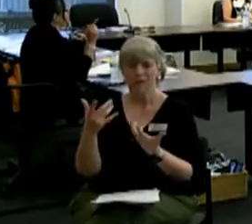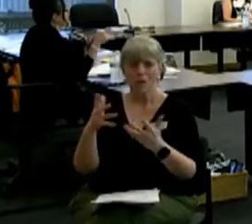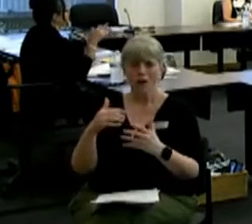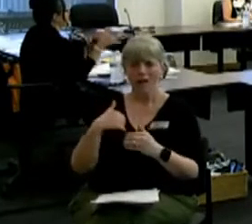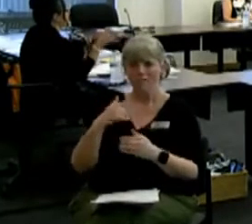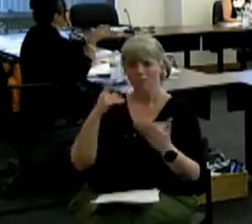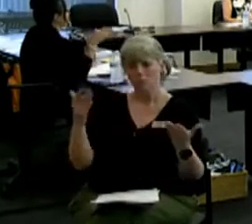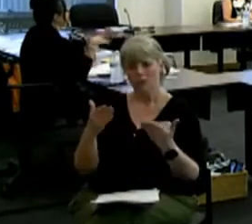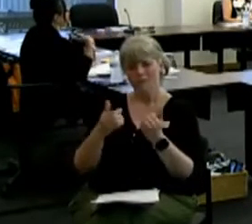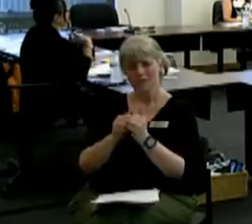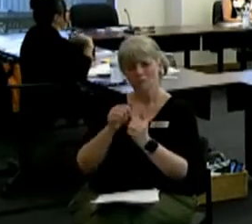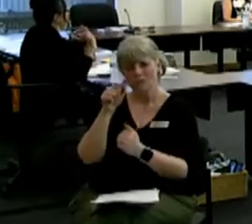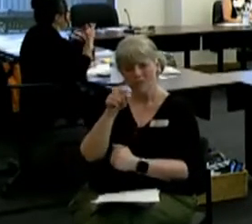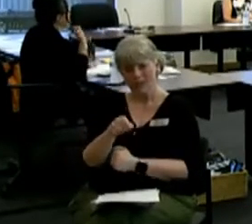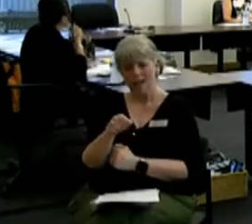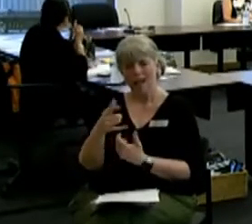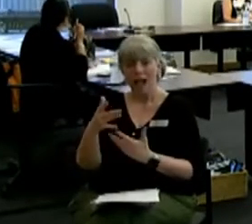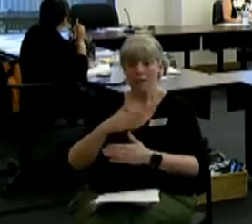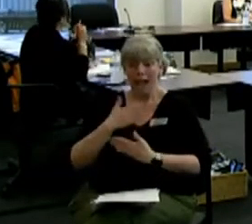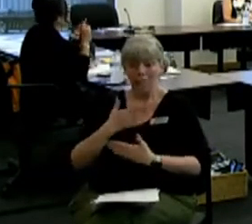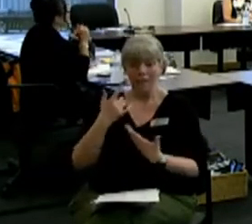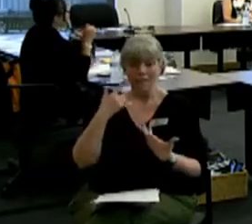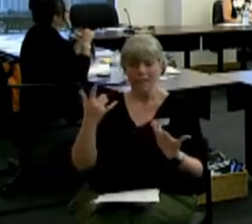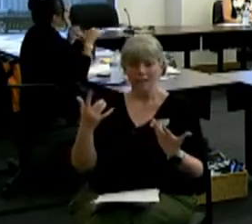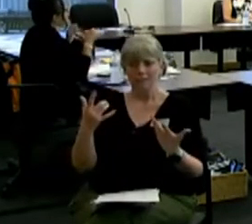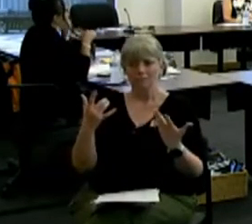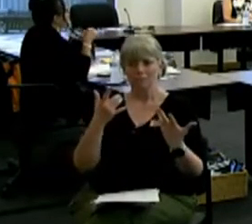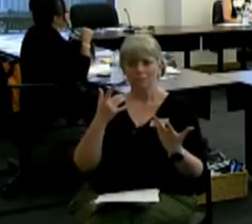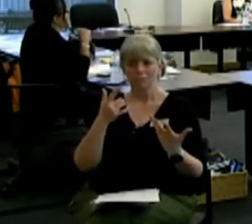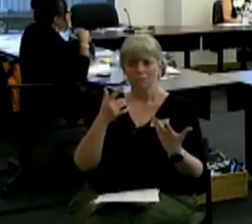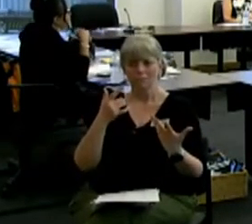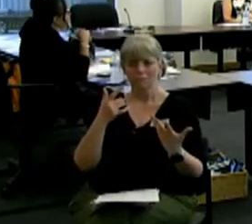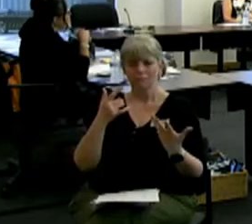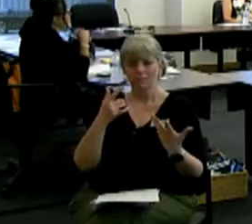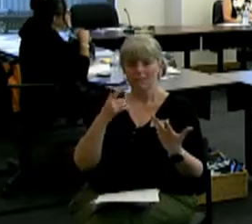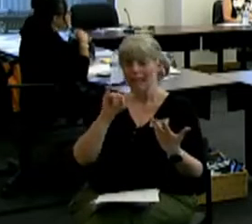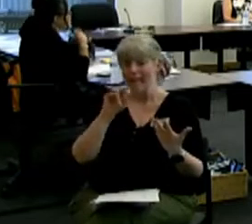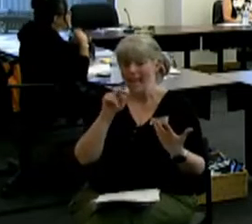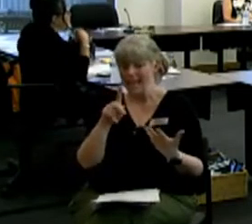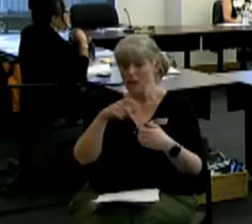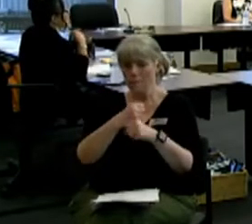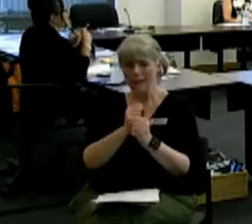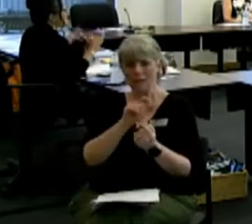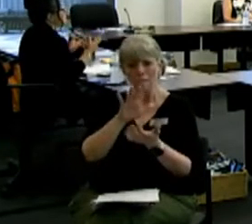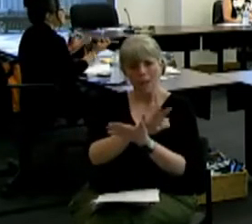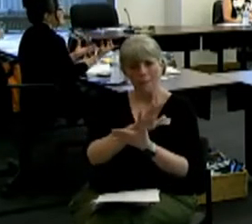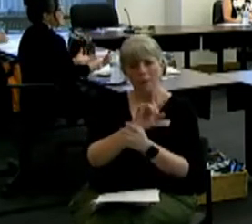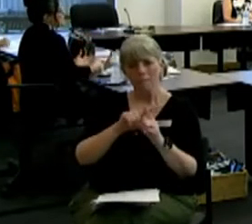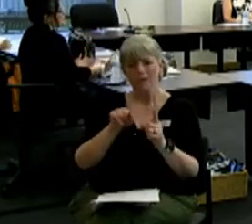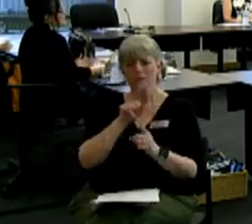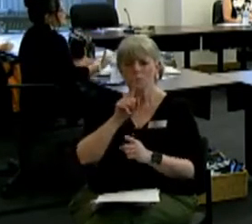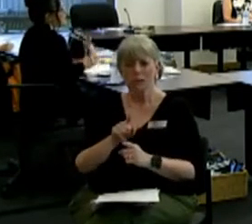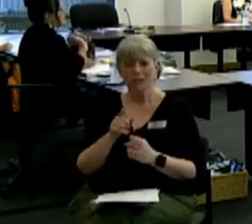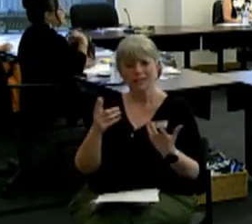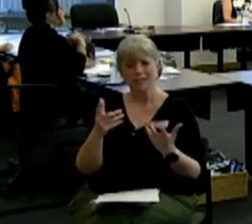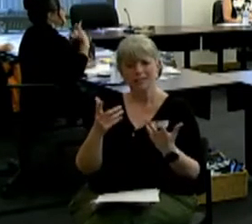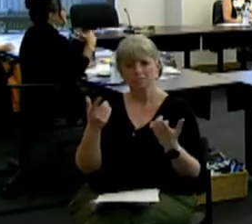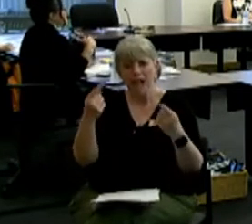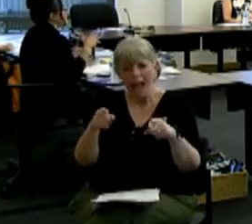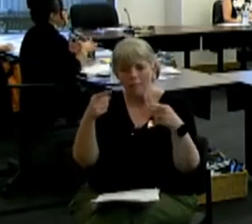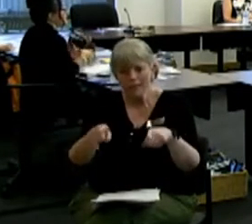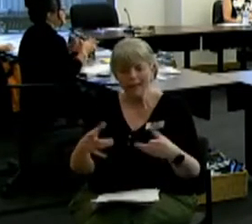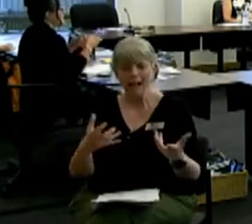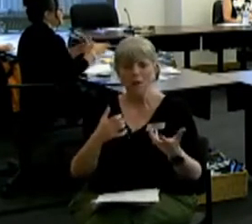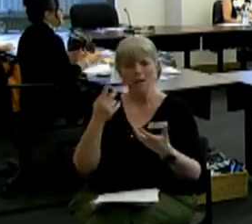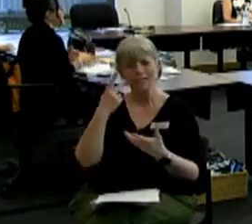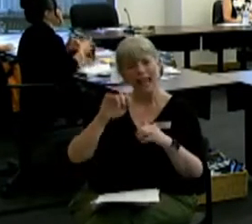having more of a presence there. So I'm happy that the lettering, the ink made this paper, but is there really substance? And that's what I'd like